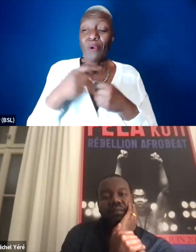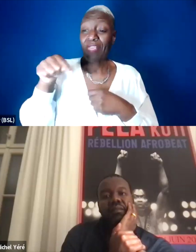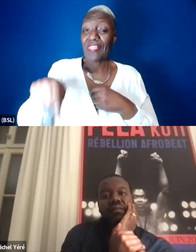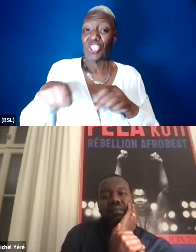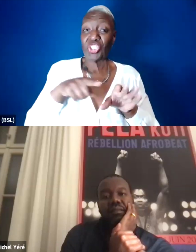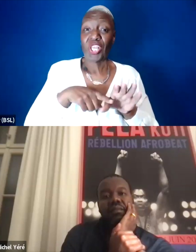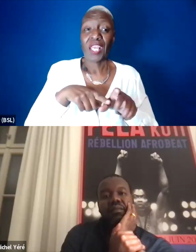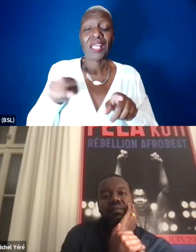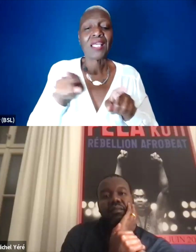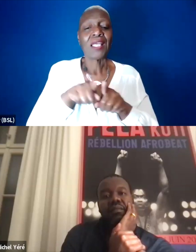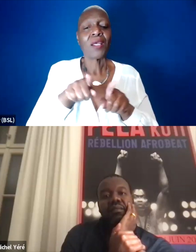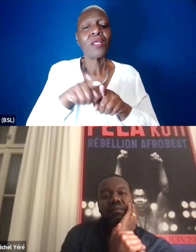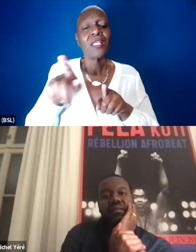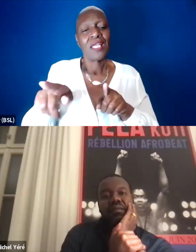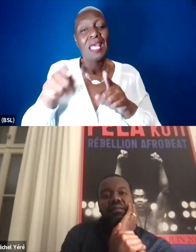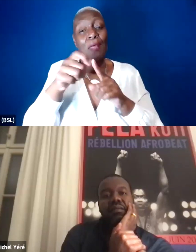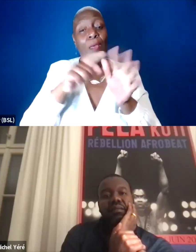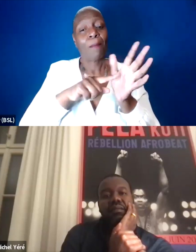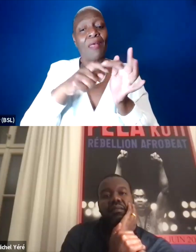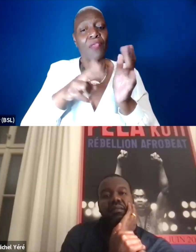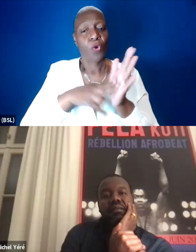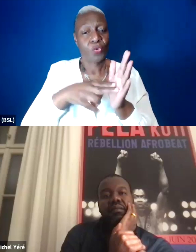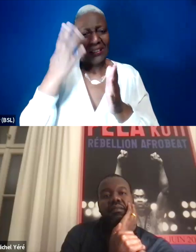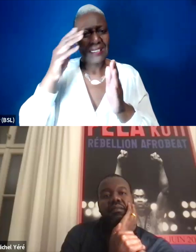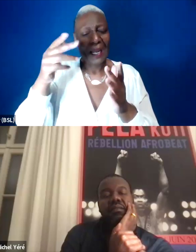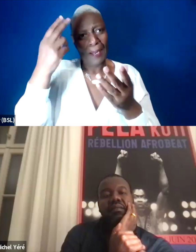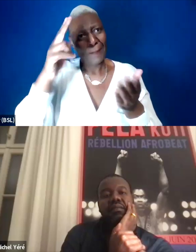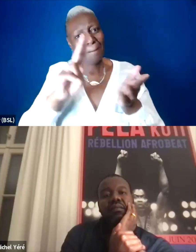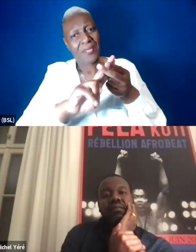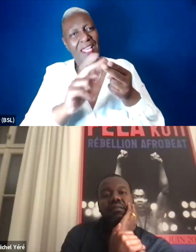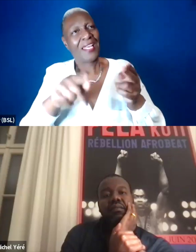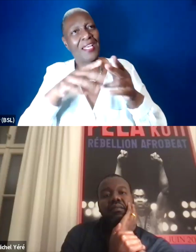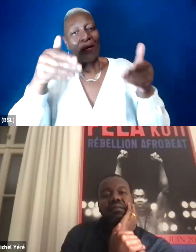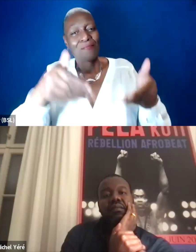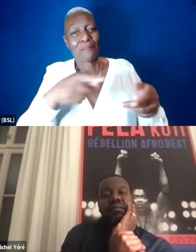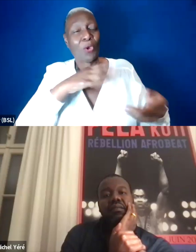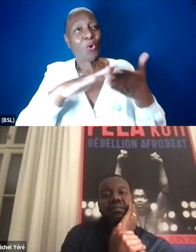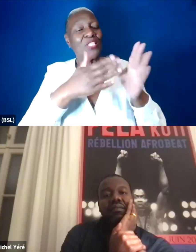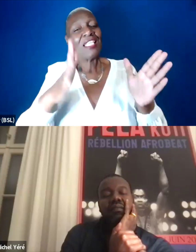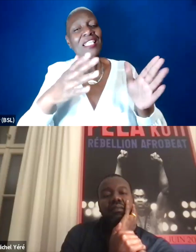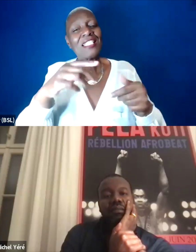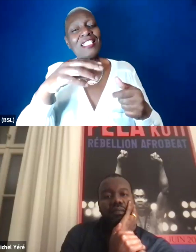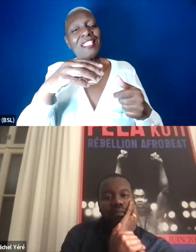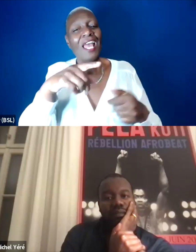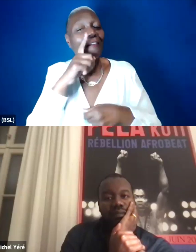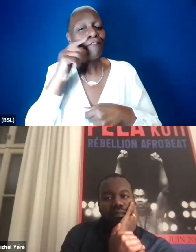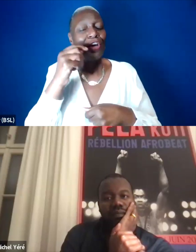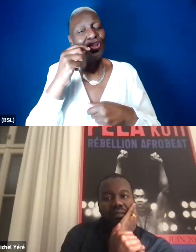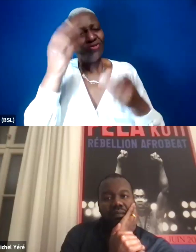was entombed in the Pantheon, and he was honored as a French national hero because of the sacrifice that he